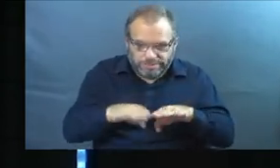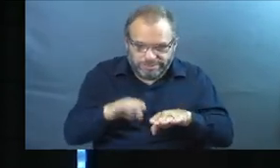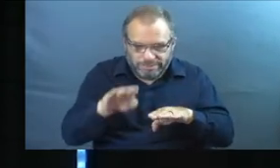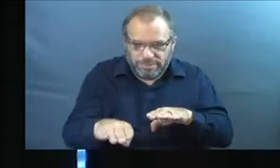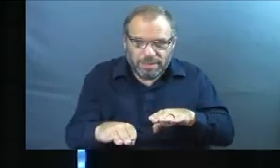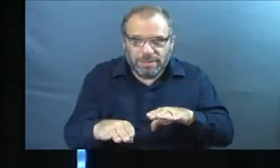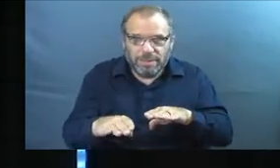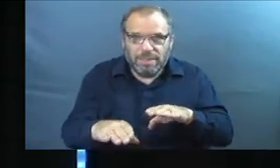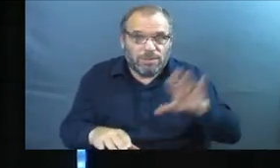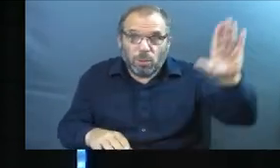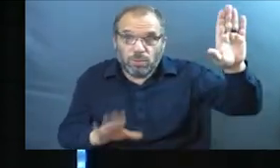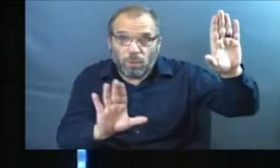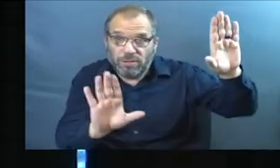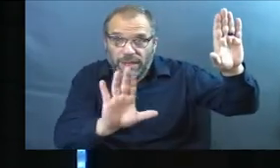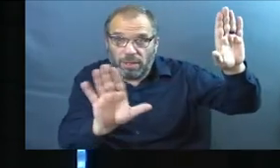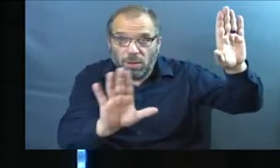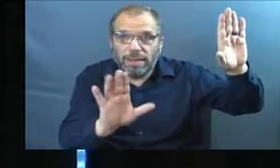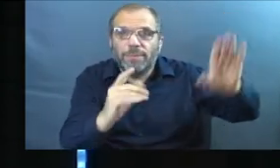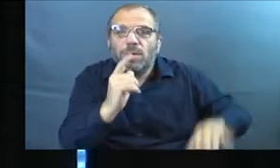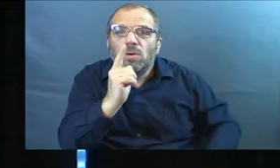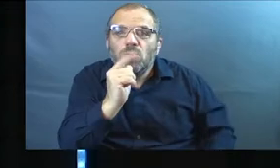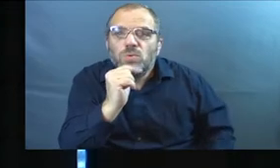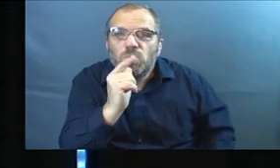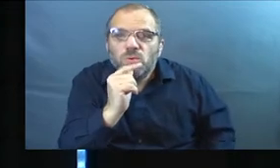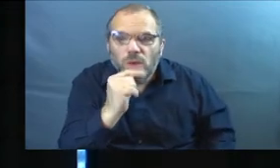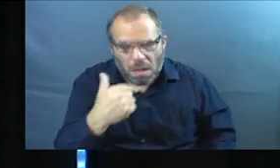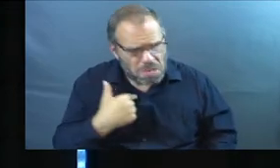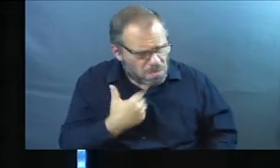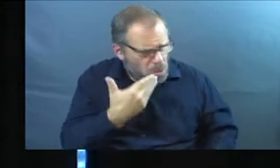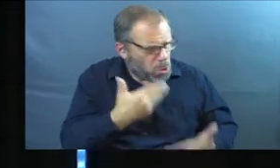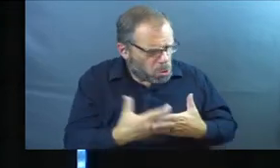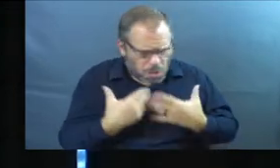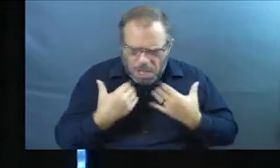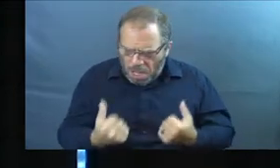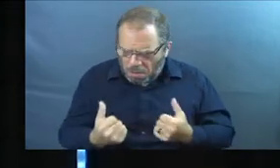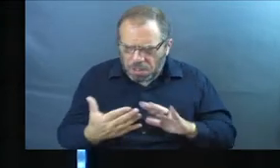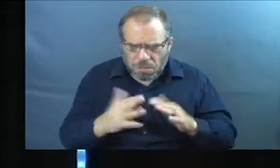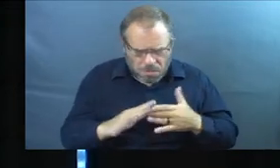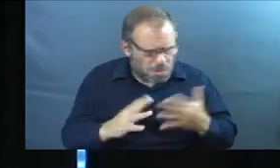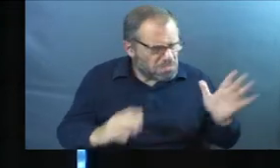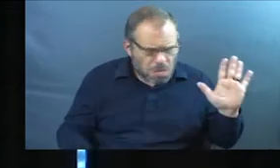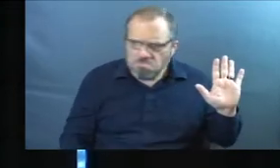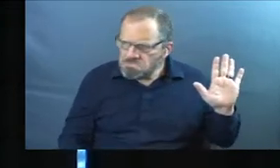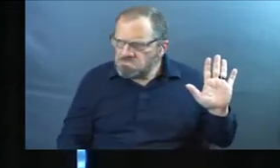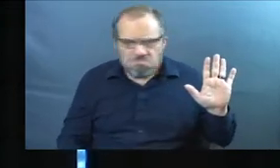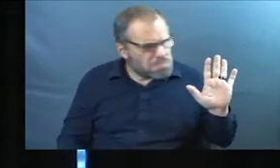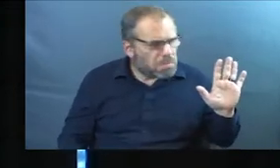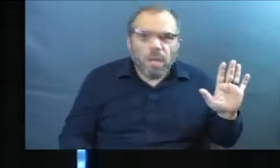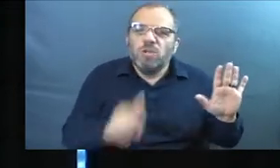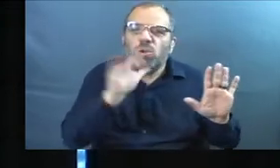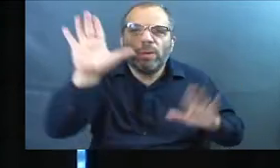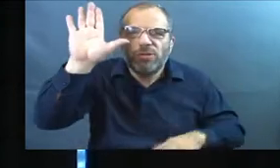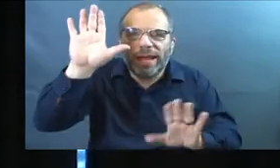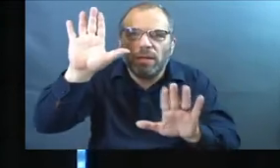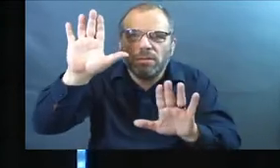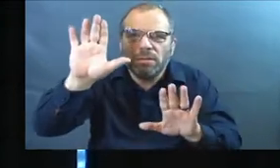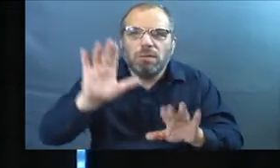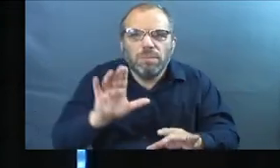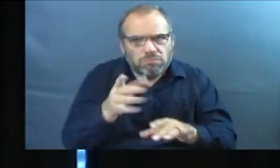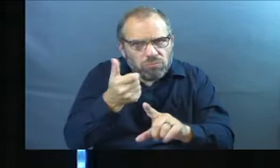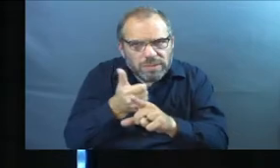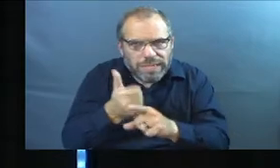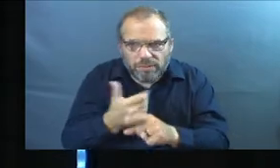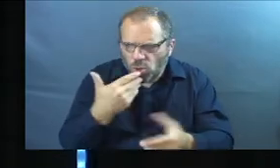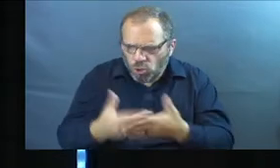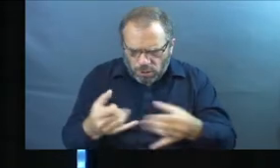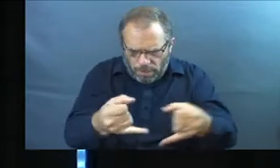I'm not going to have us raise hands, but like think about how many of us would actually say we're in a good, healthy, authentic community right now? How many of us would say that we've got a good amount of people who